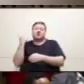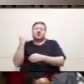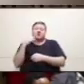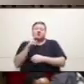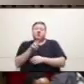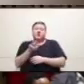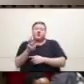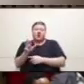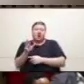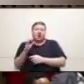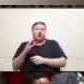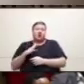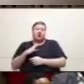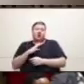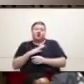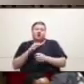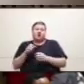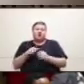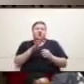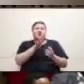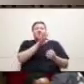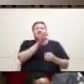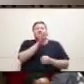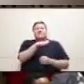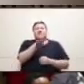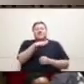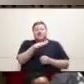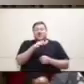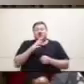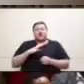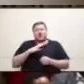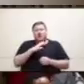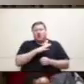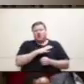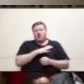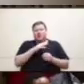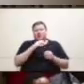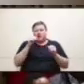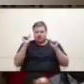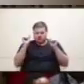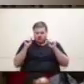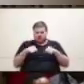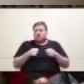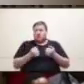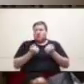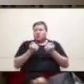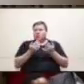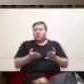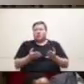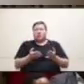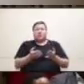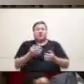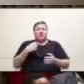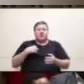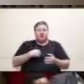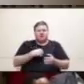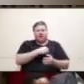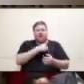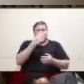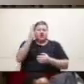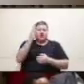councillors. So 15 councillors have voted in favor of the motion to remove both mayor and the